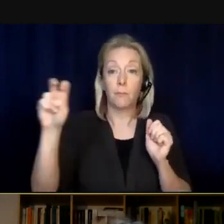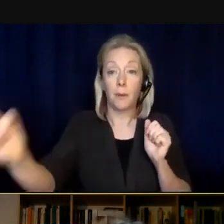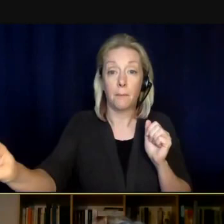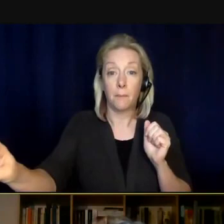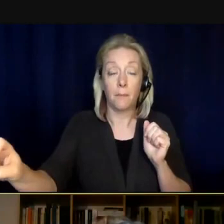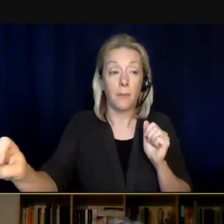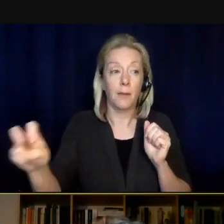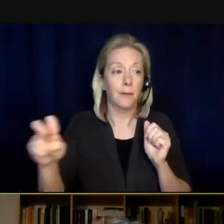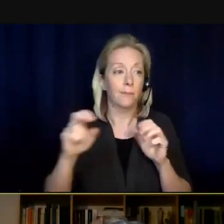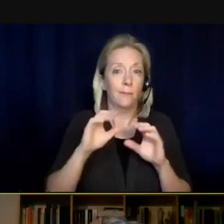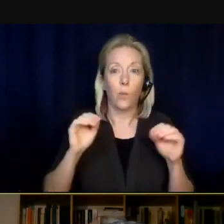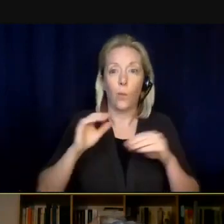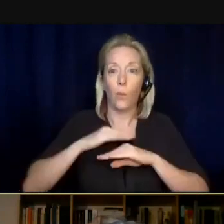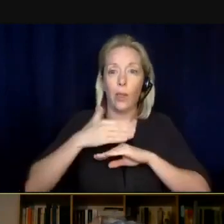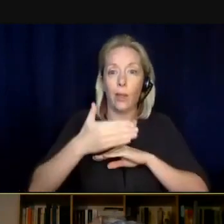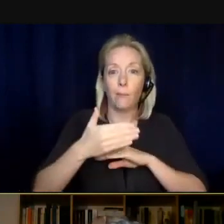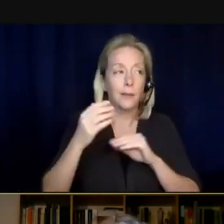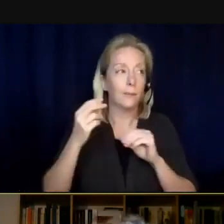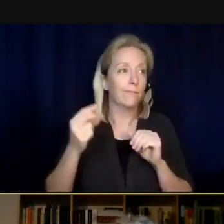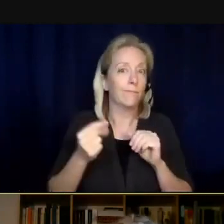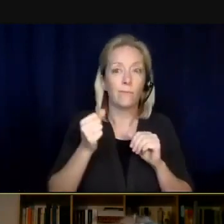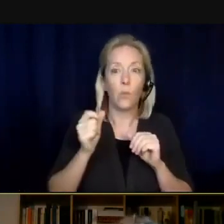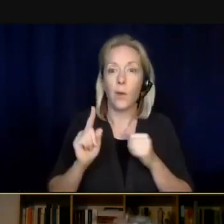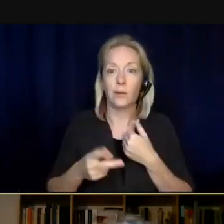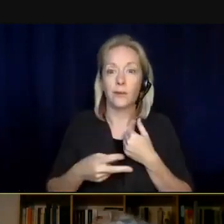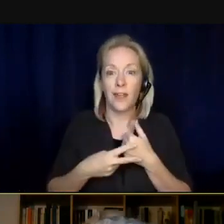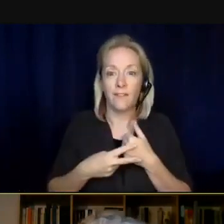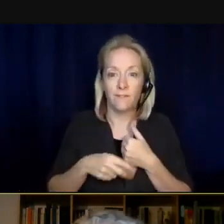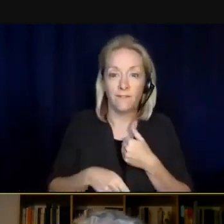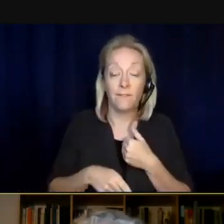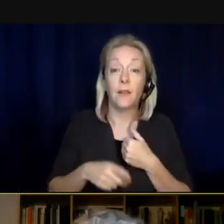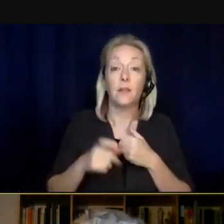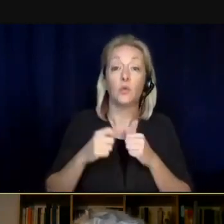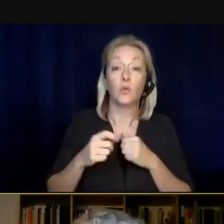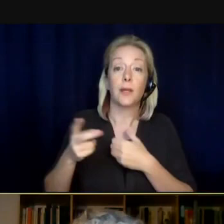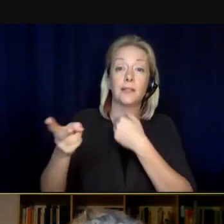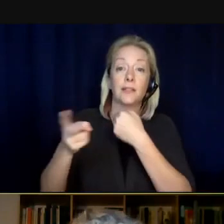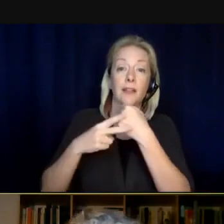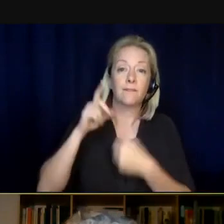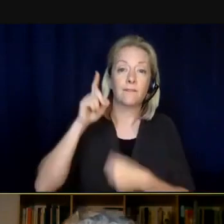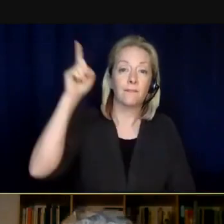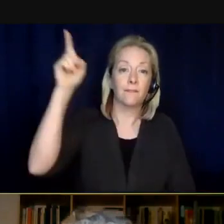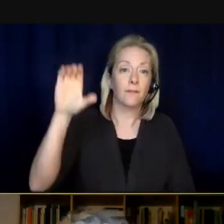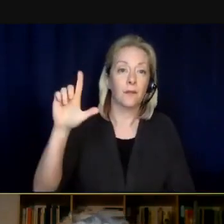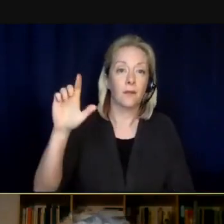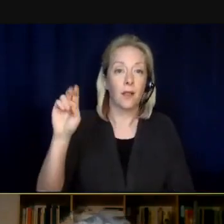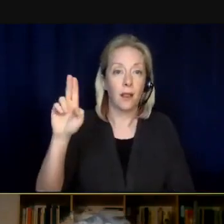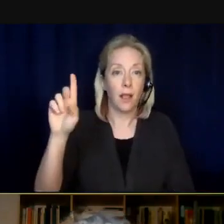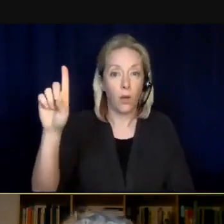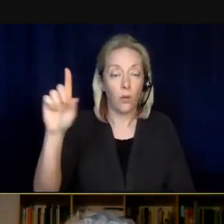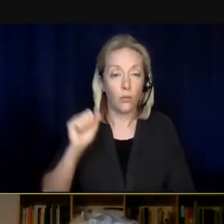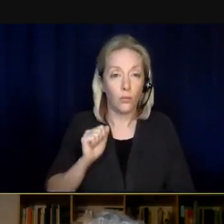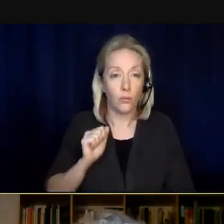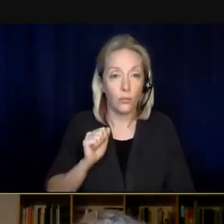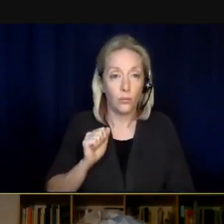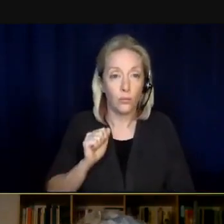your laptop with you or another place to store, you can store in your bank in the cloud. So if I want